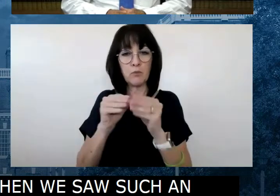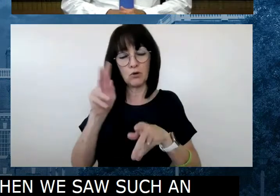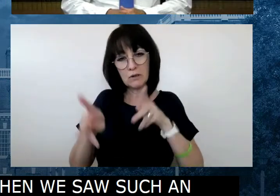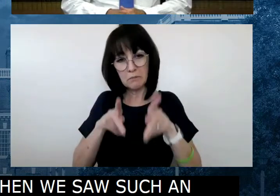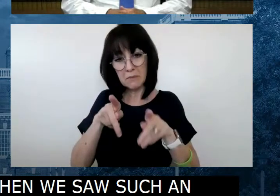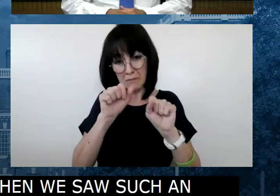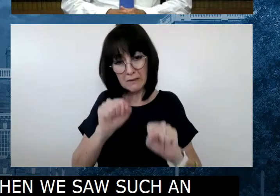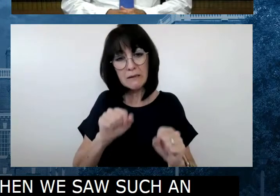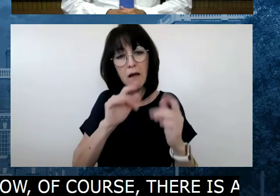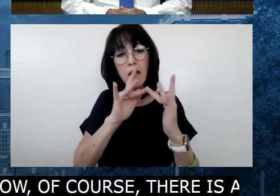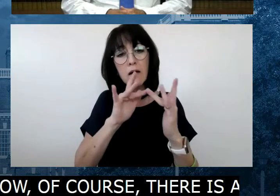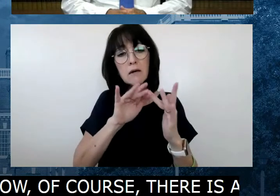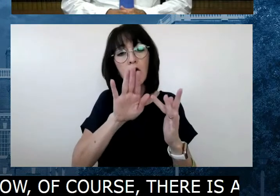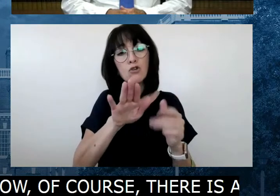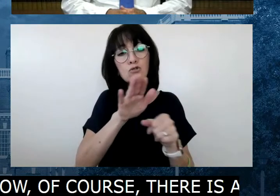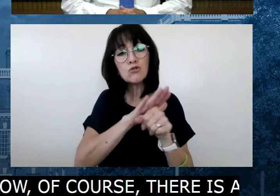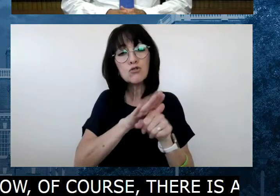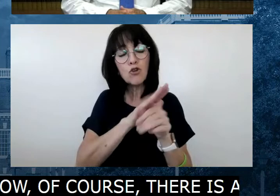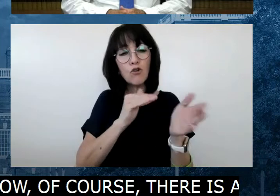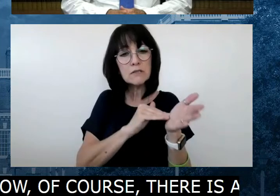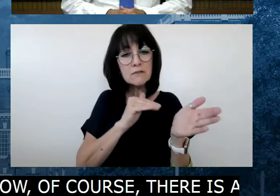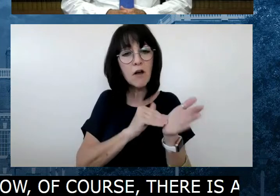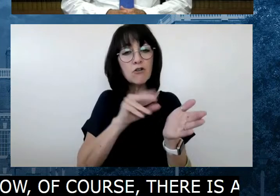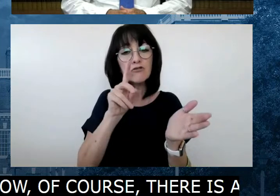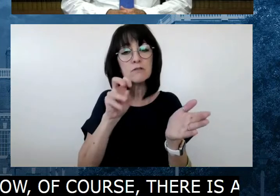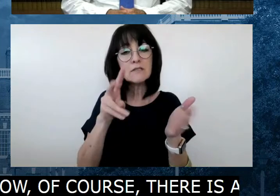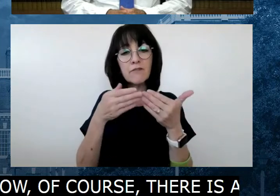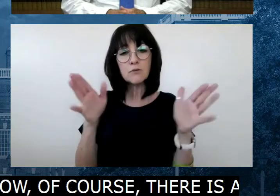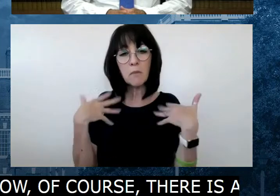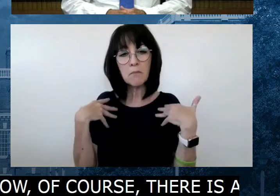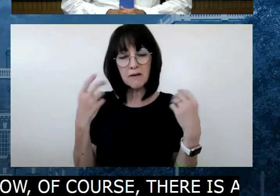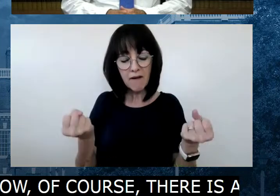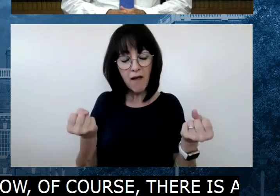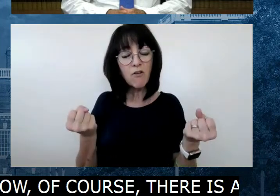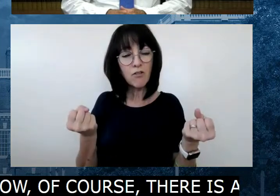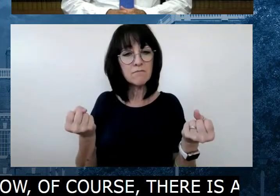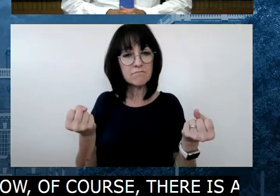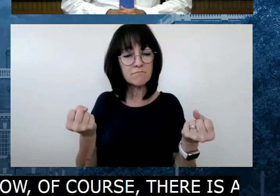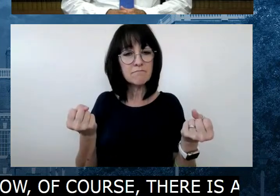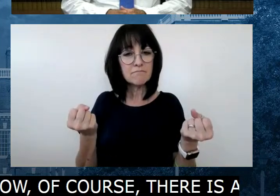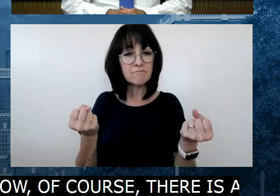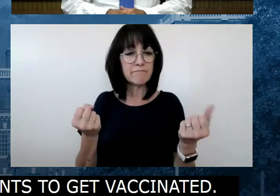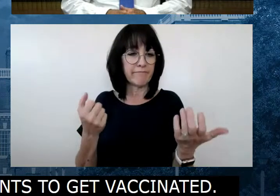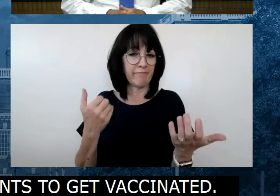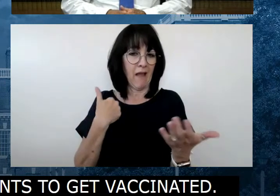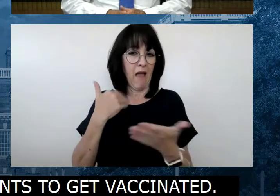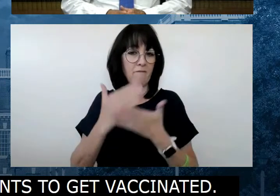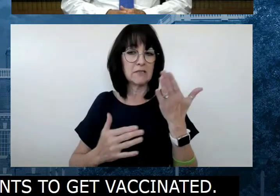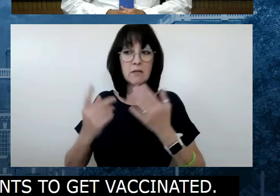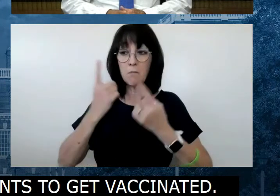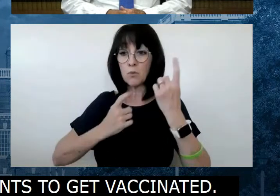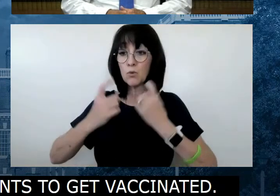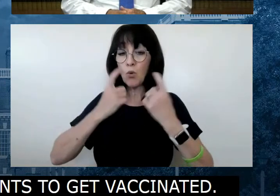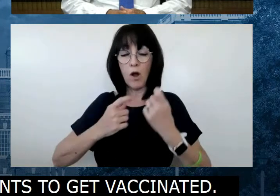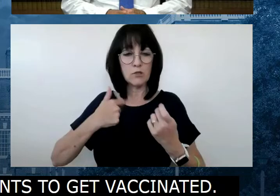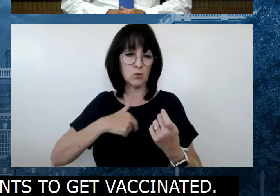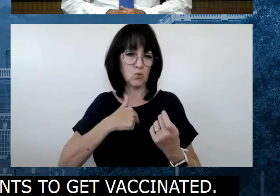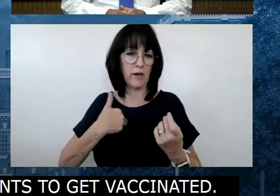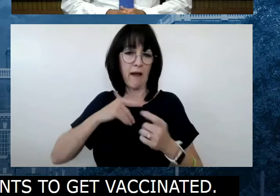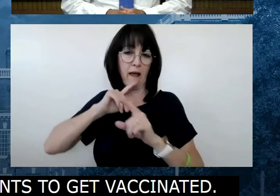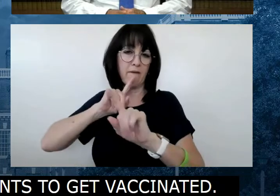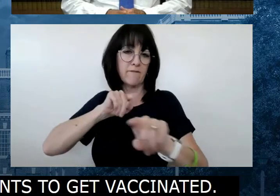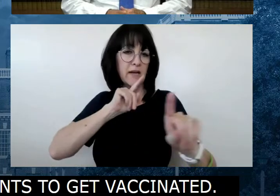healthcare provider, Division of Public Health. We've got answers to the questions that people have. And if you